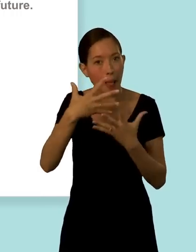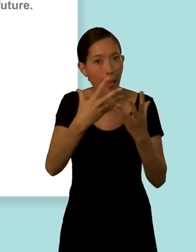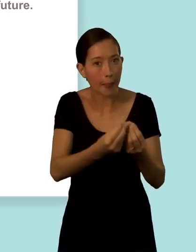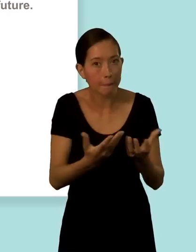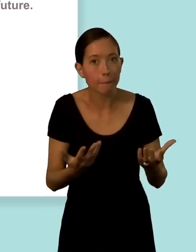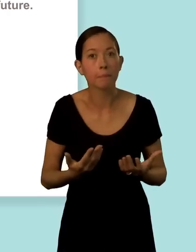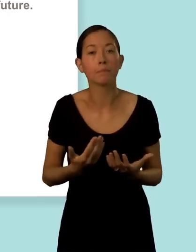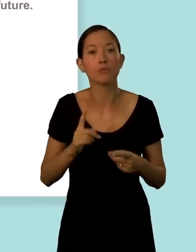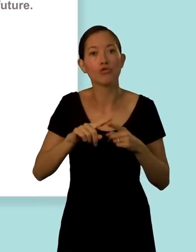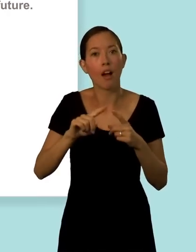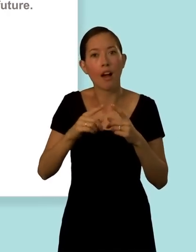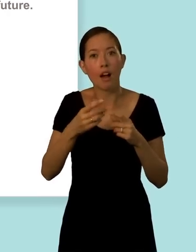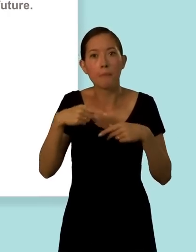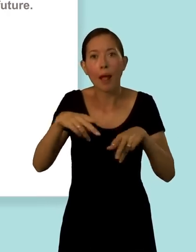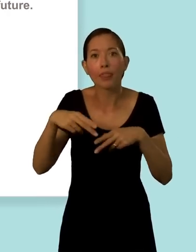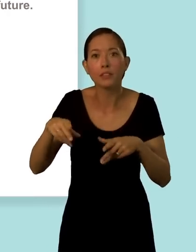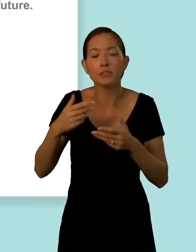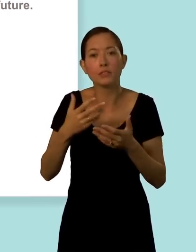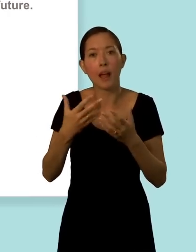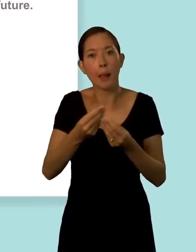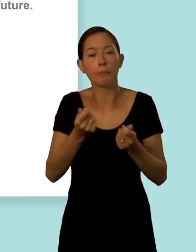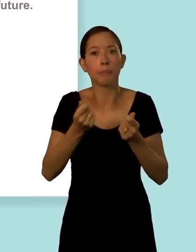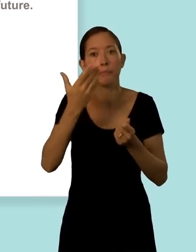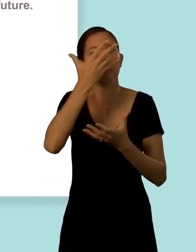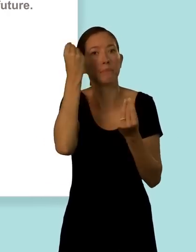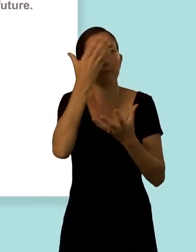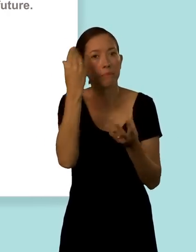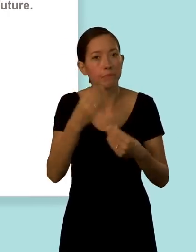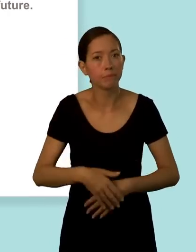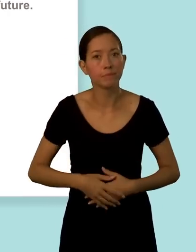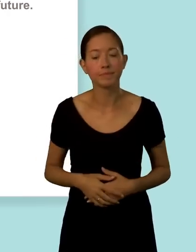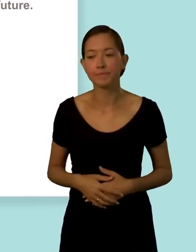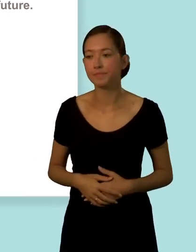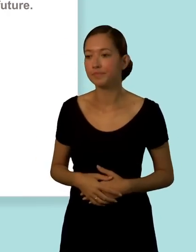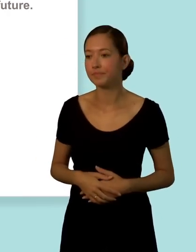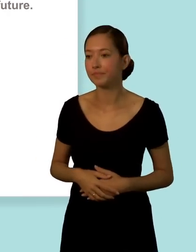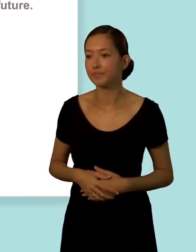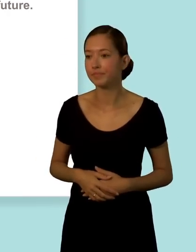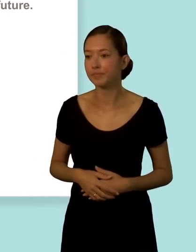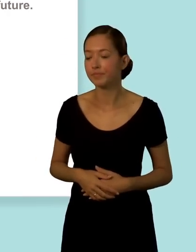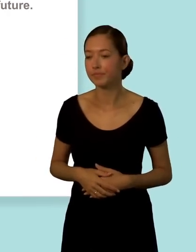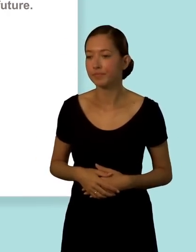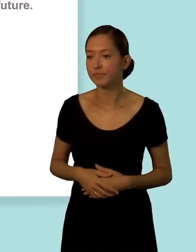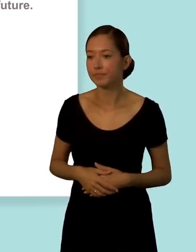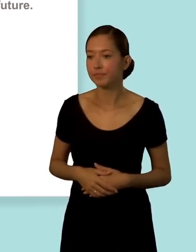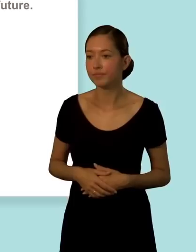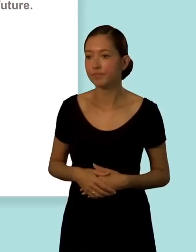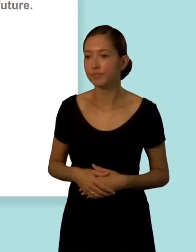any therapies or activities that could help you. Try some methods to help you cope with memory loss.